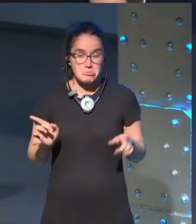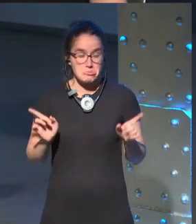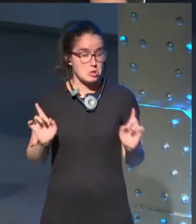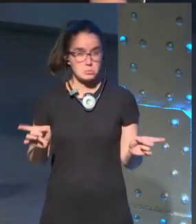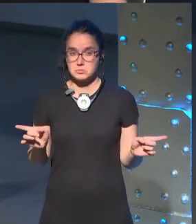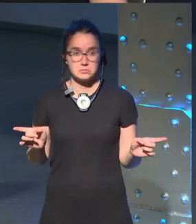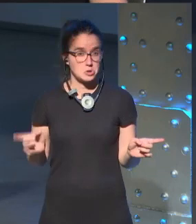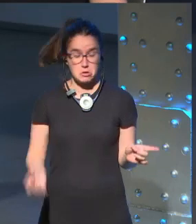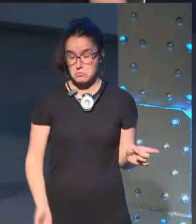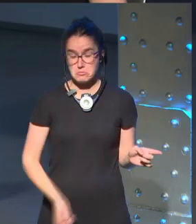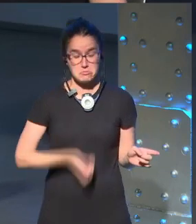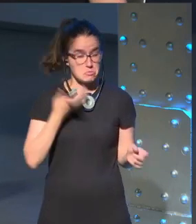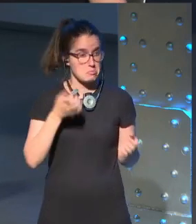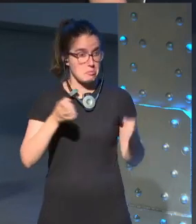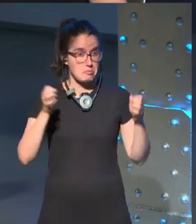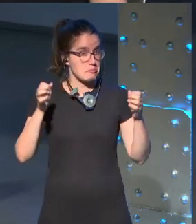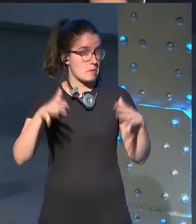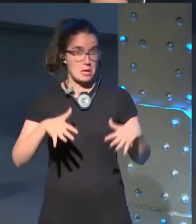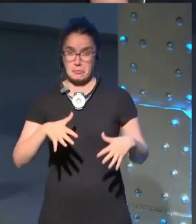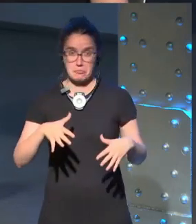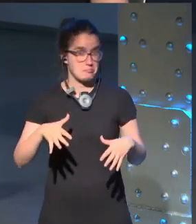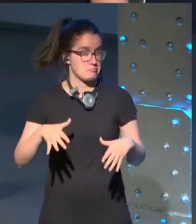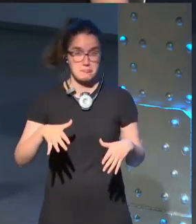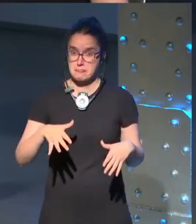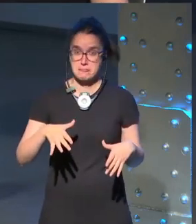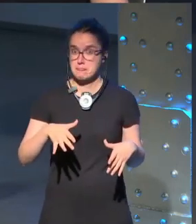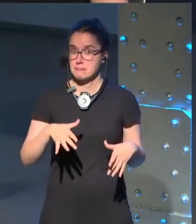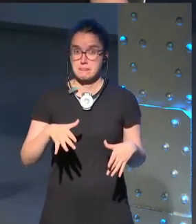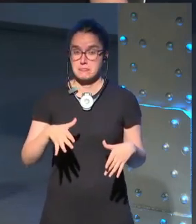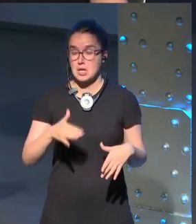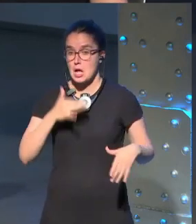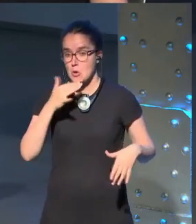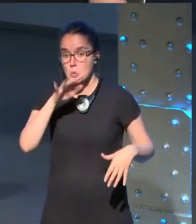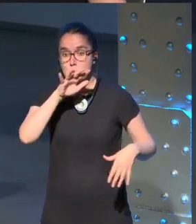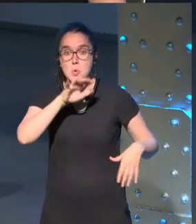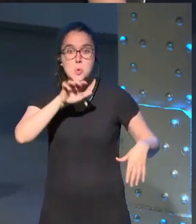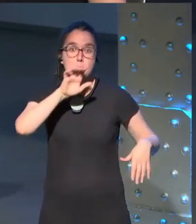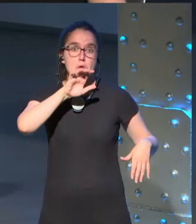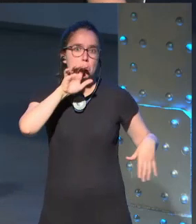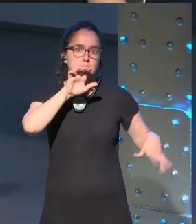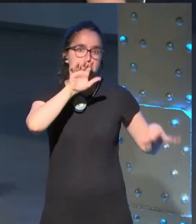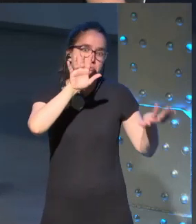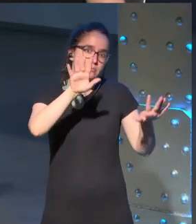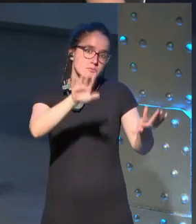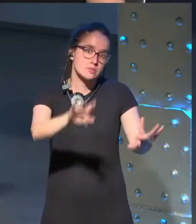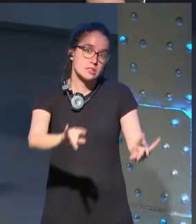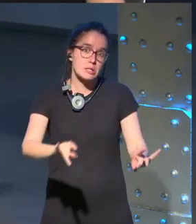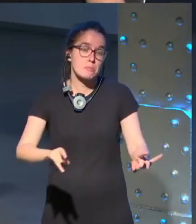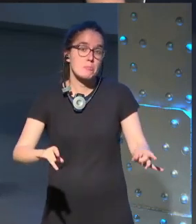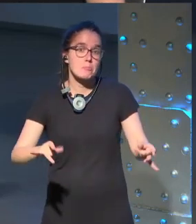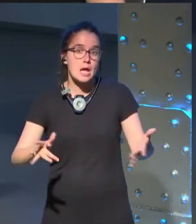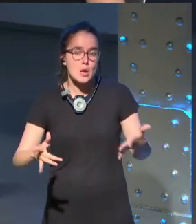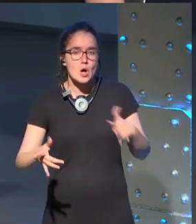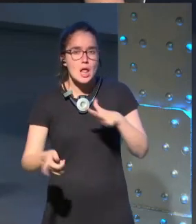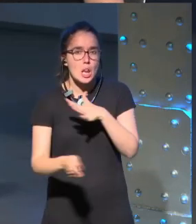because I find it a curious thing. I mean, the device in Think of a Number, it